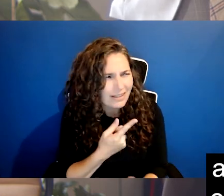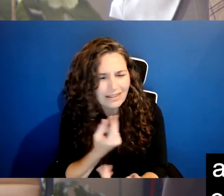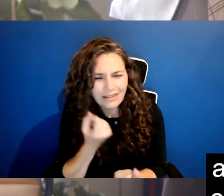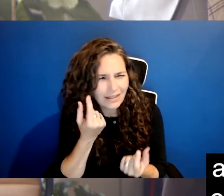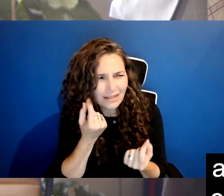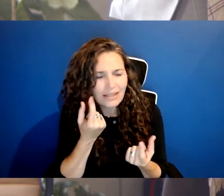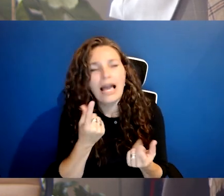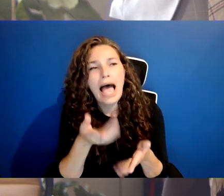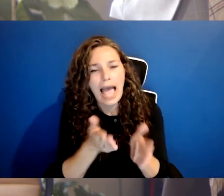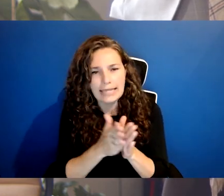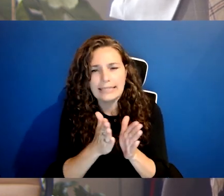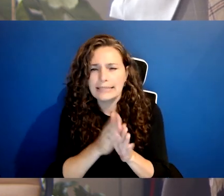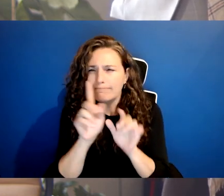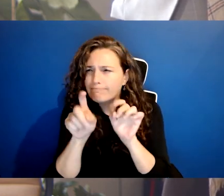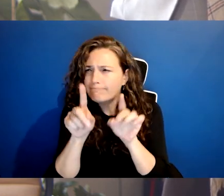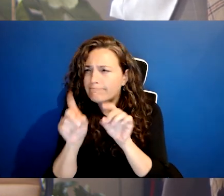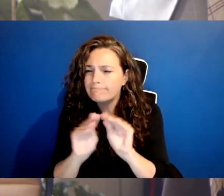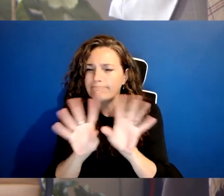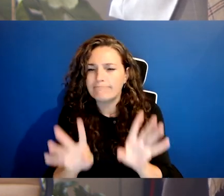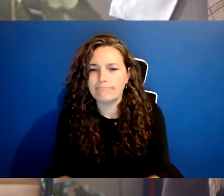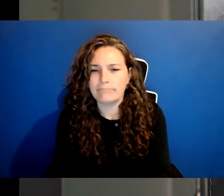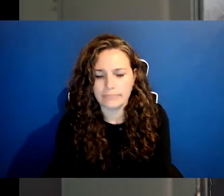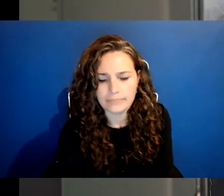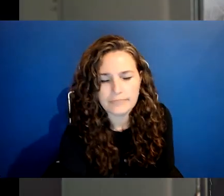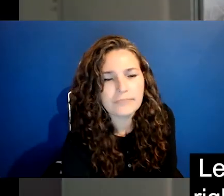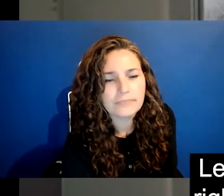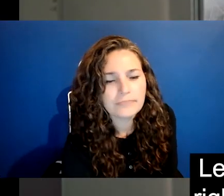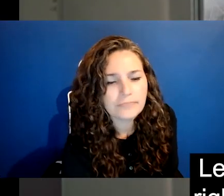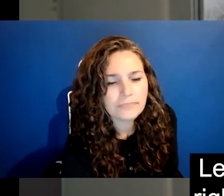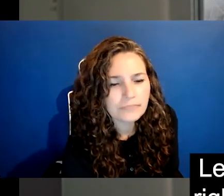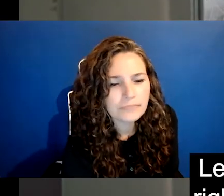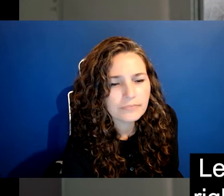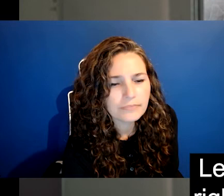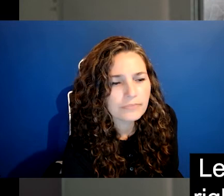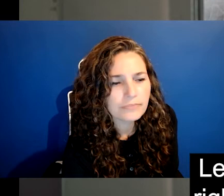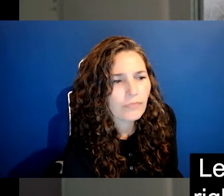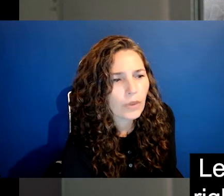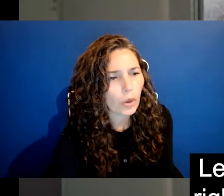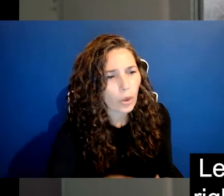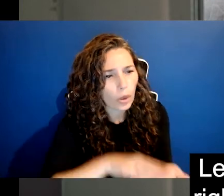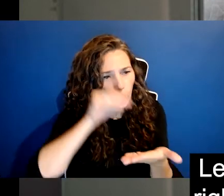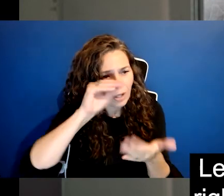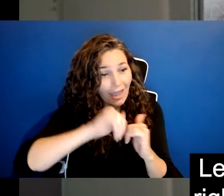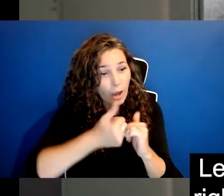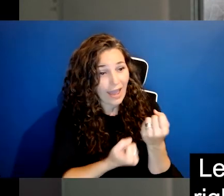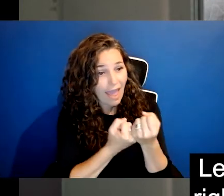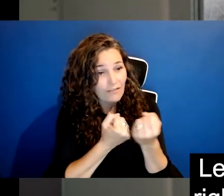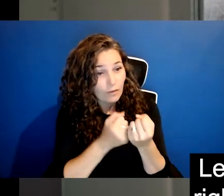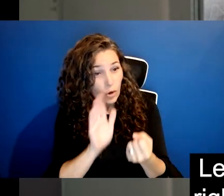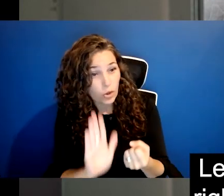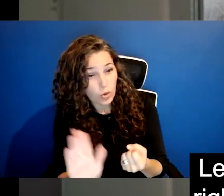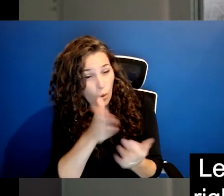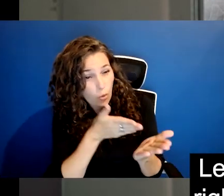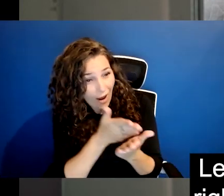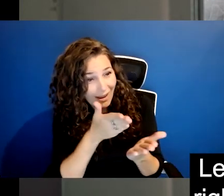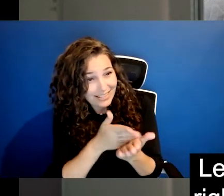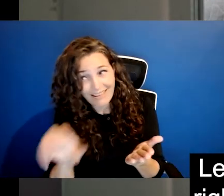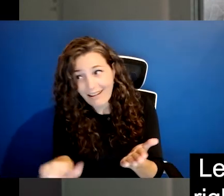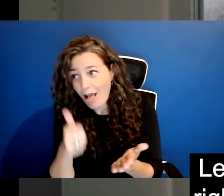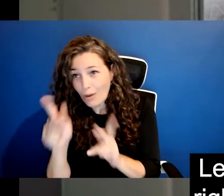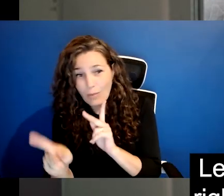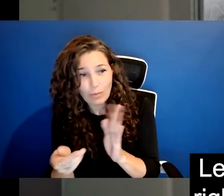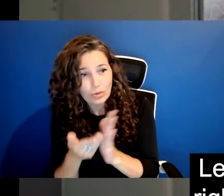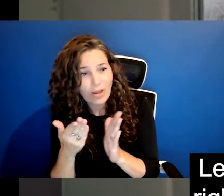make sure you ask questions. Learning to advocate for your rights and the rights of others can also help reduce